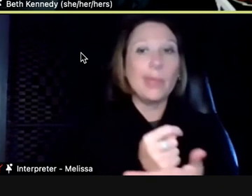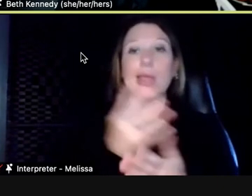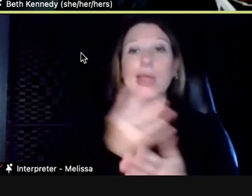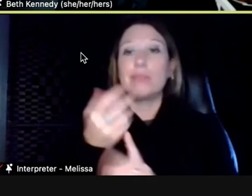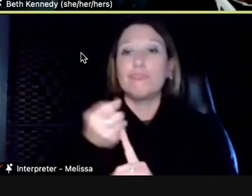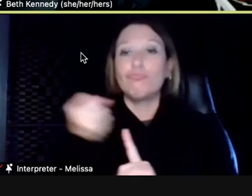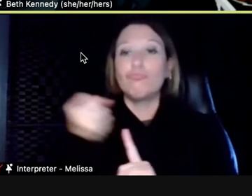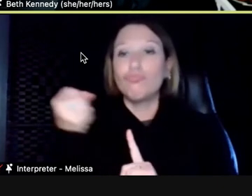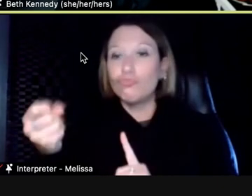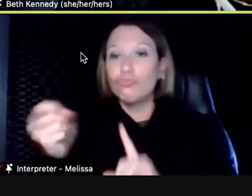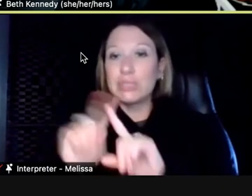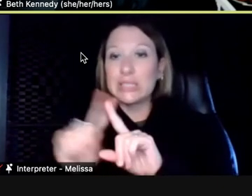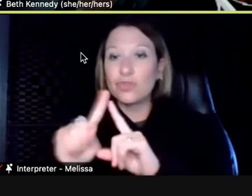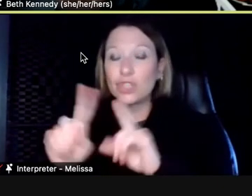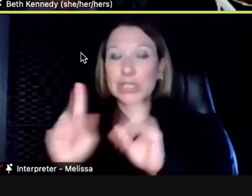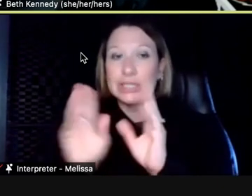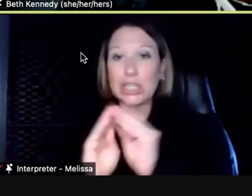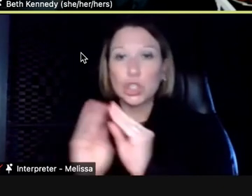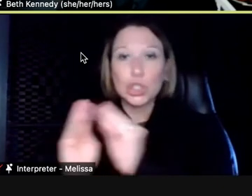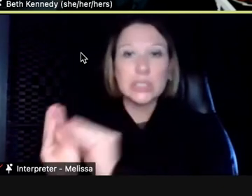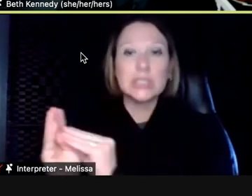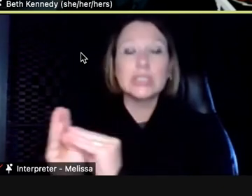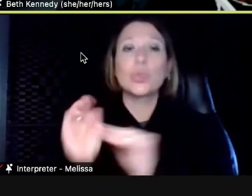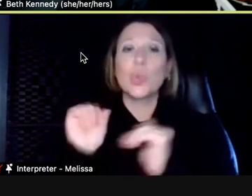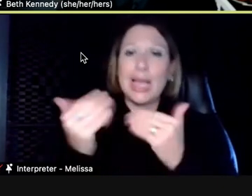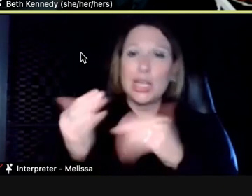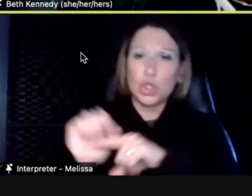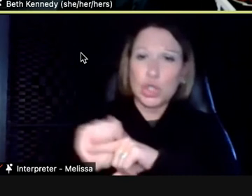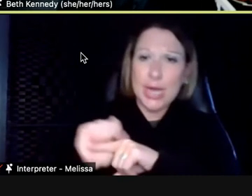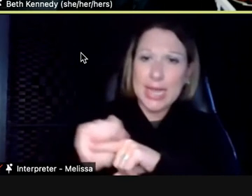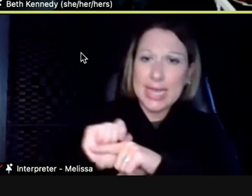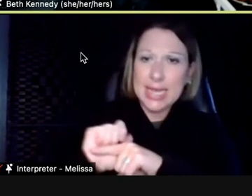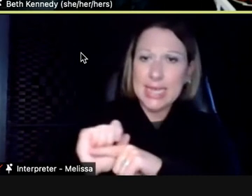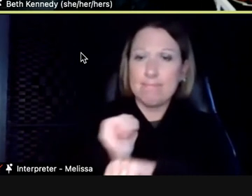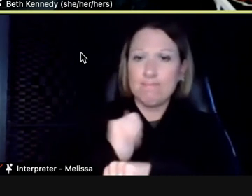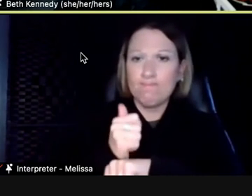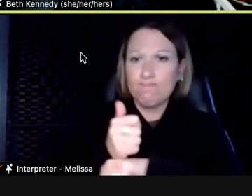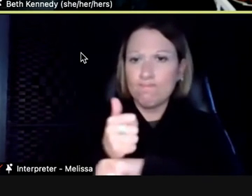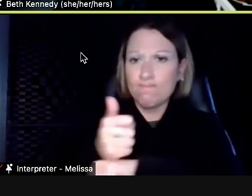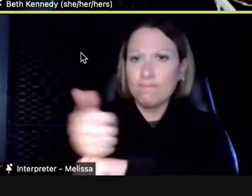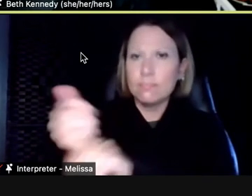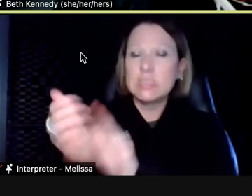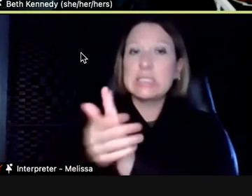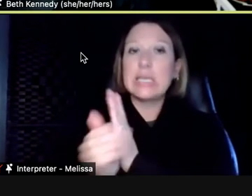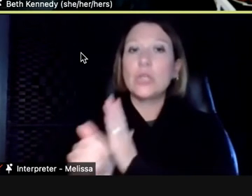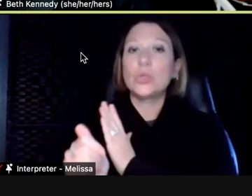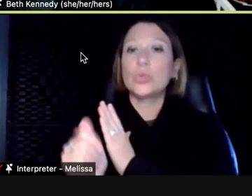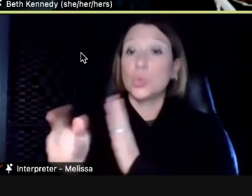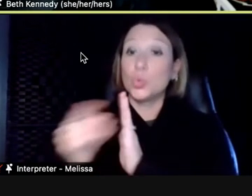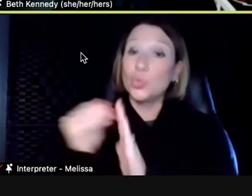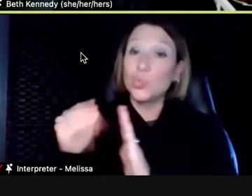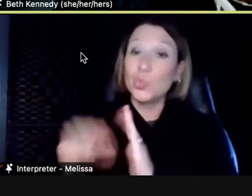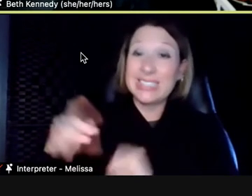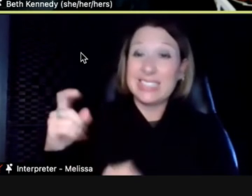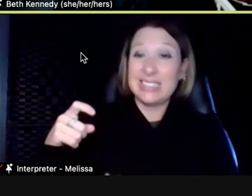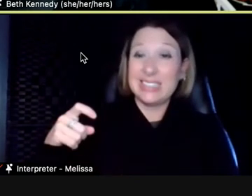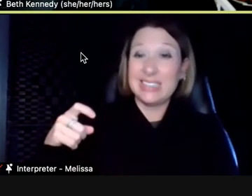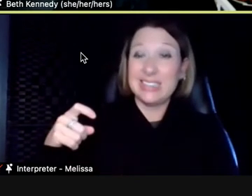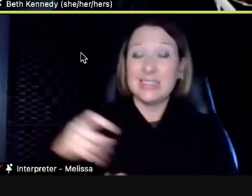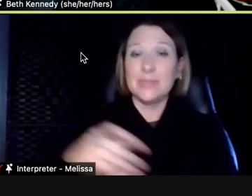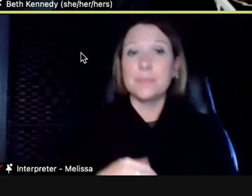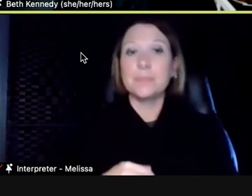to train and so that they can continue to implement those skills that the student needs. And it's not